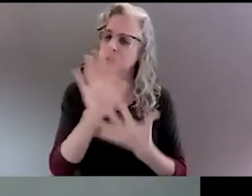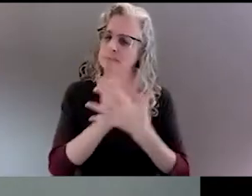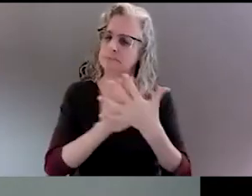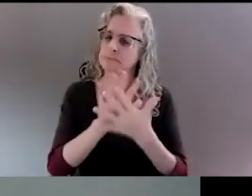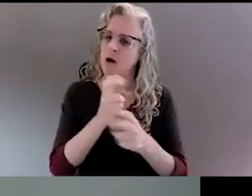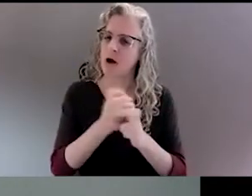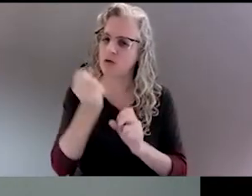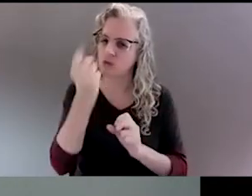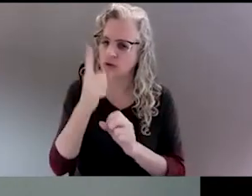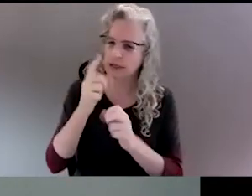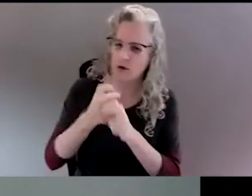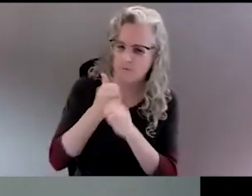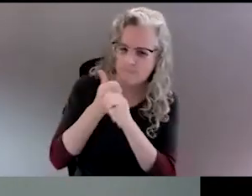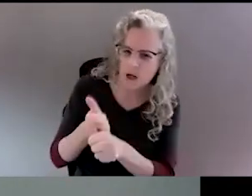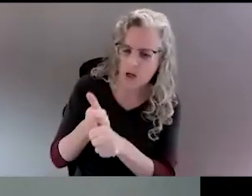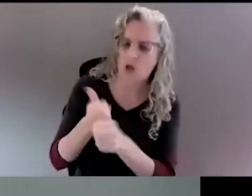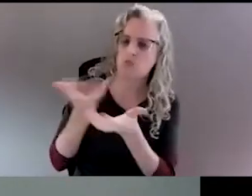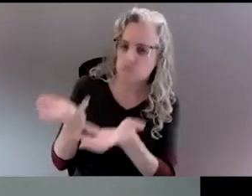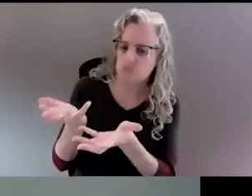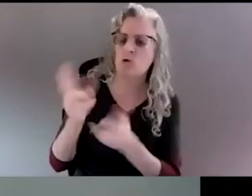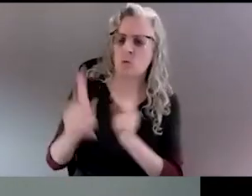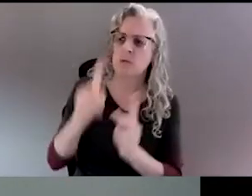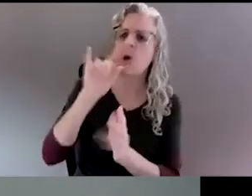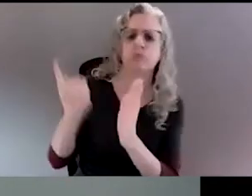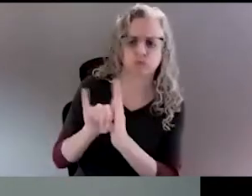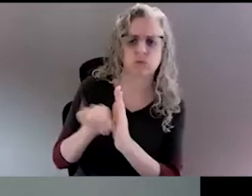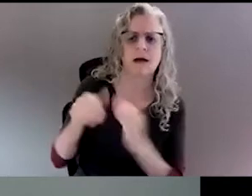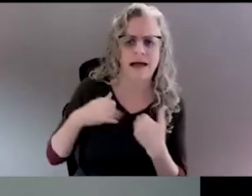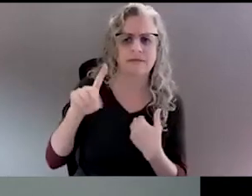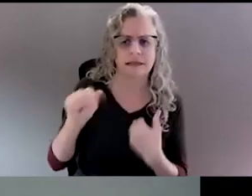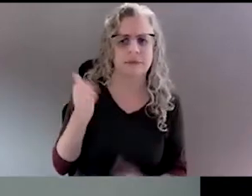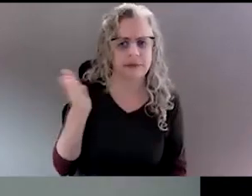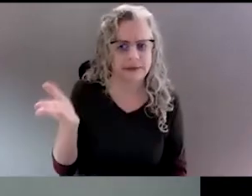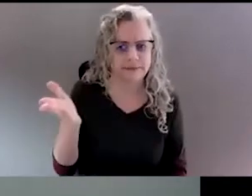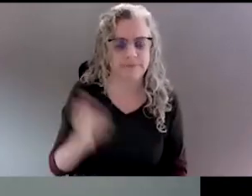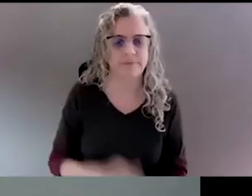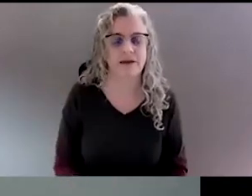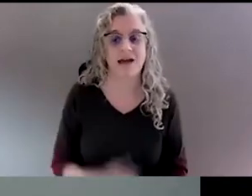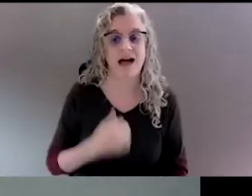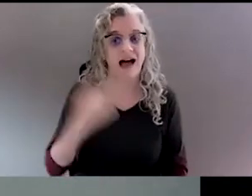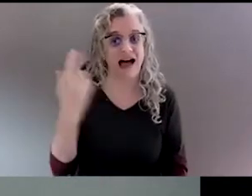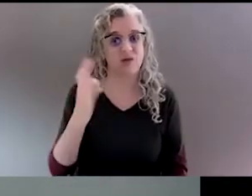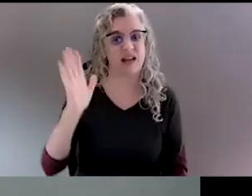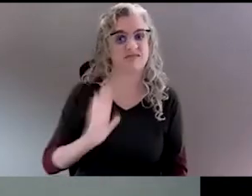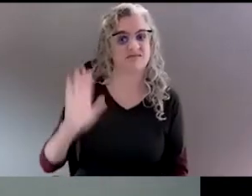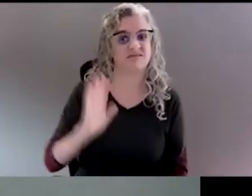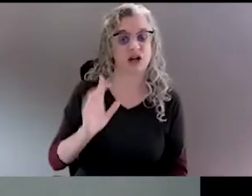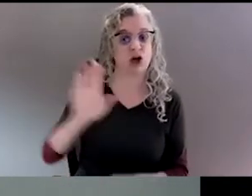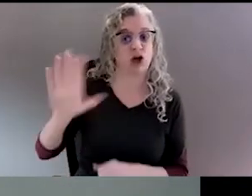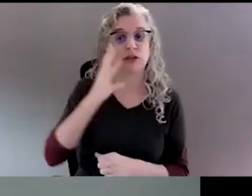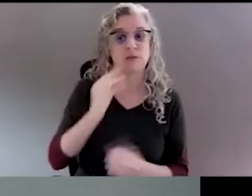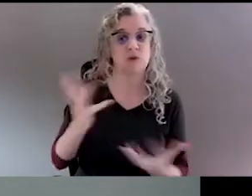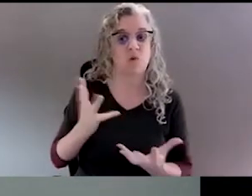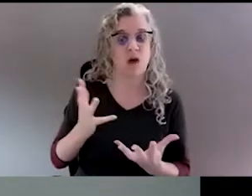that when she is treated as though she's not there very often, which I've seen happen